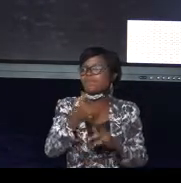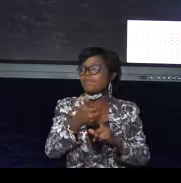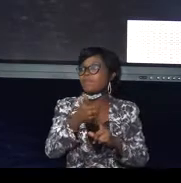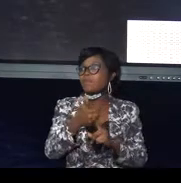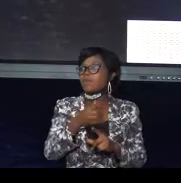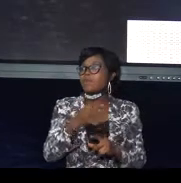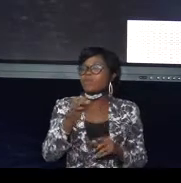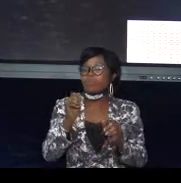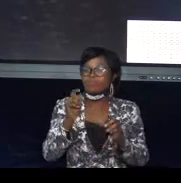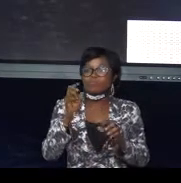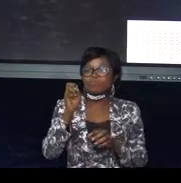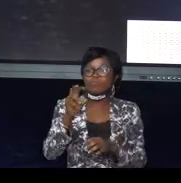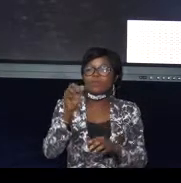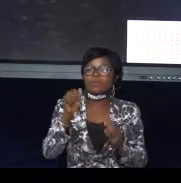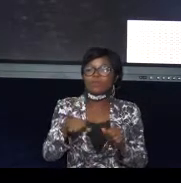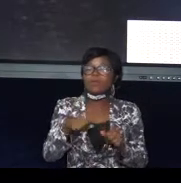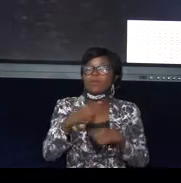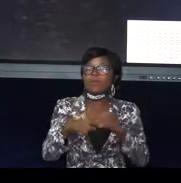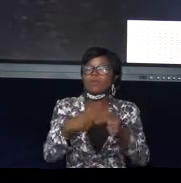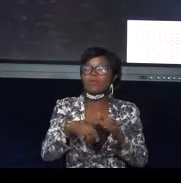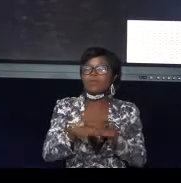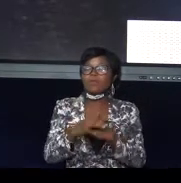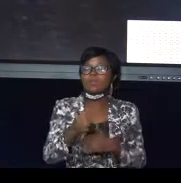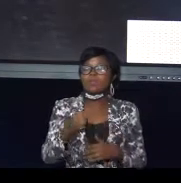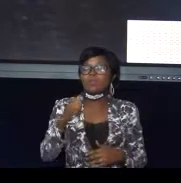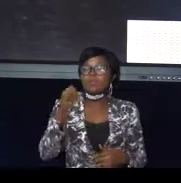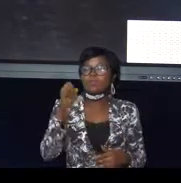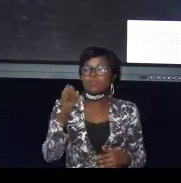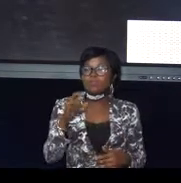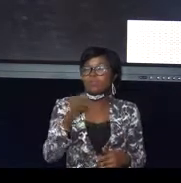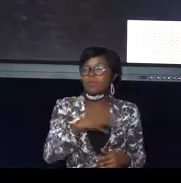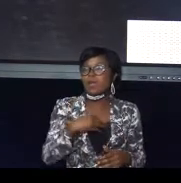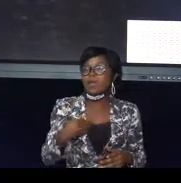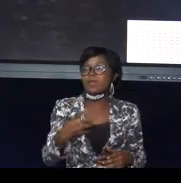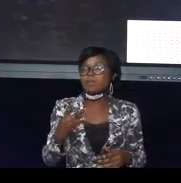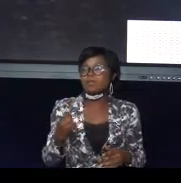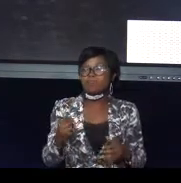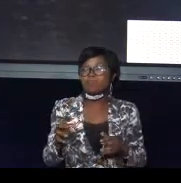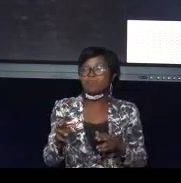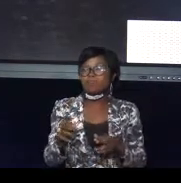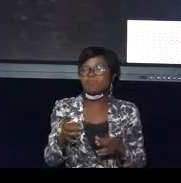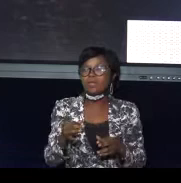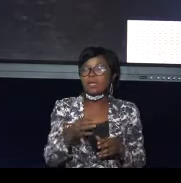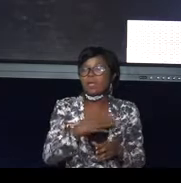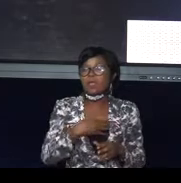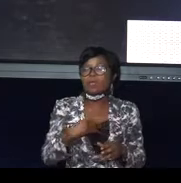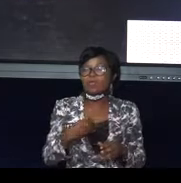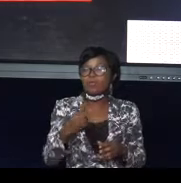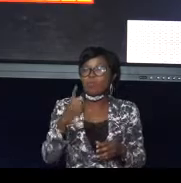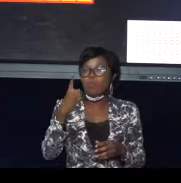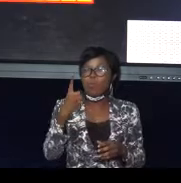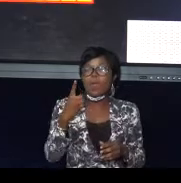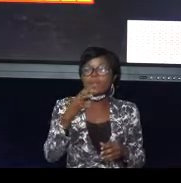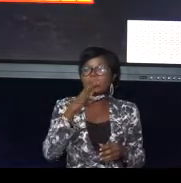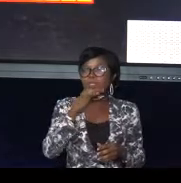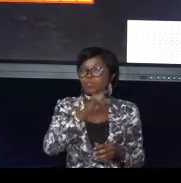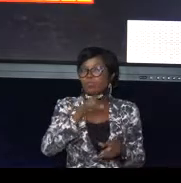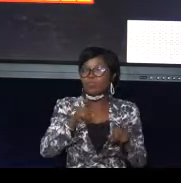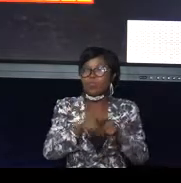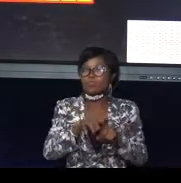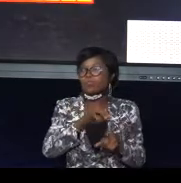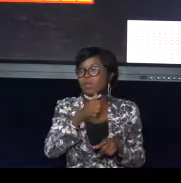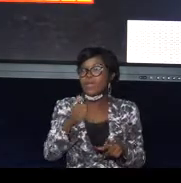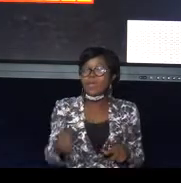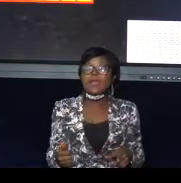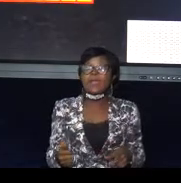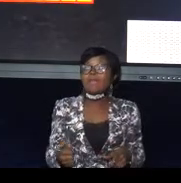12, 10 can go in 10. So you can arrange every number on a single straight line like this. And 1 is a factor